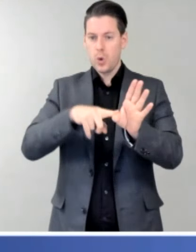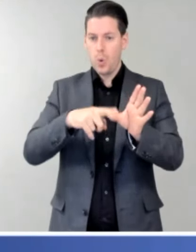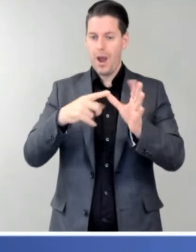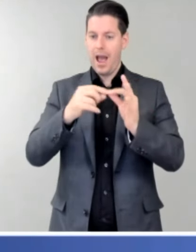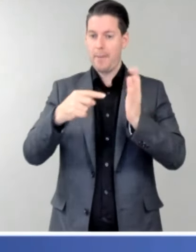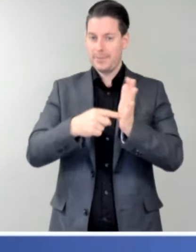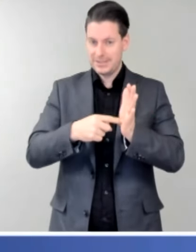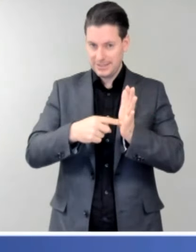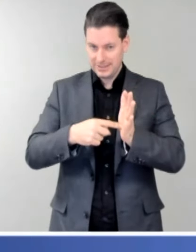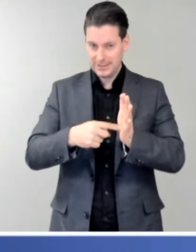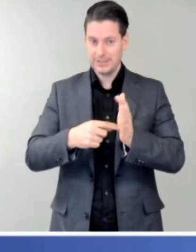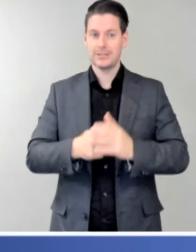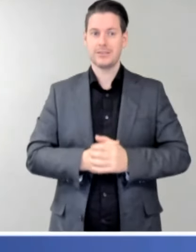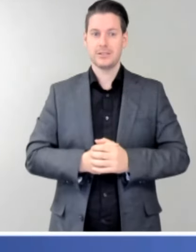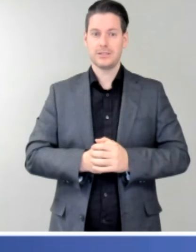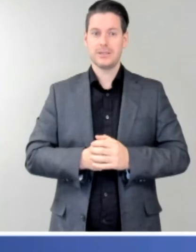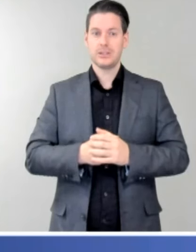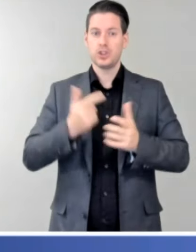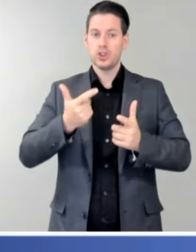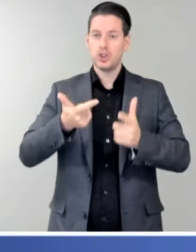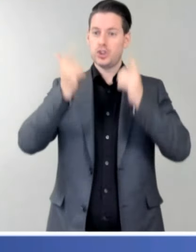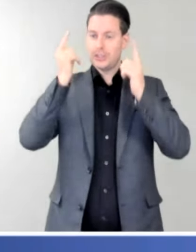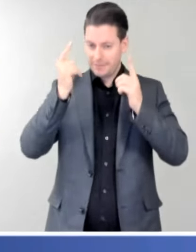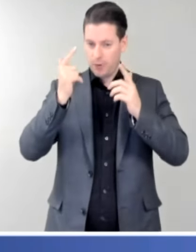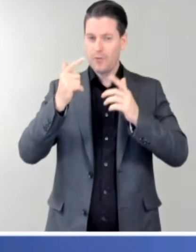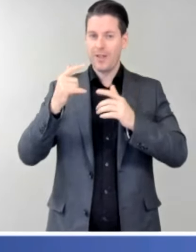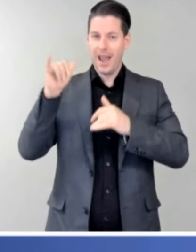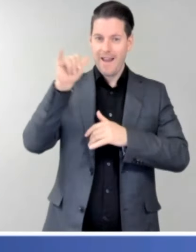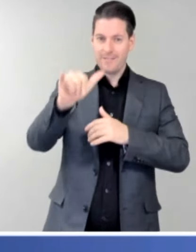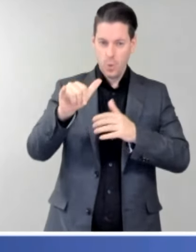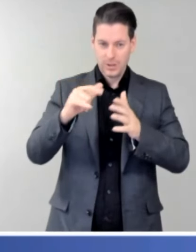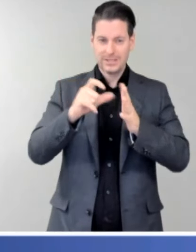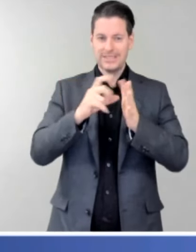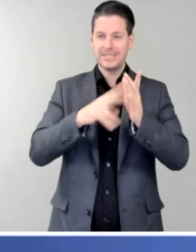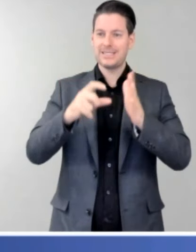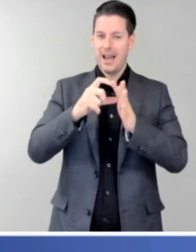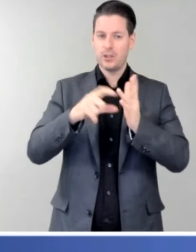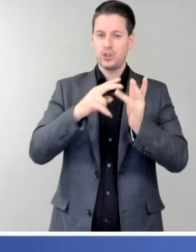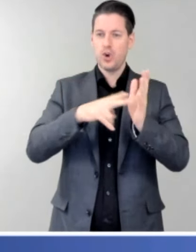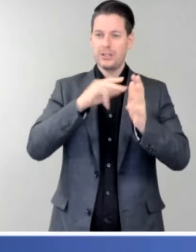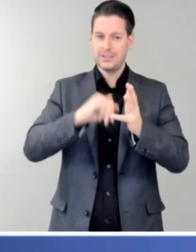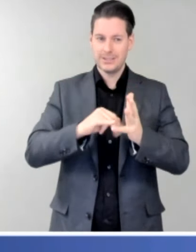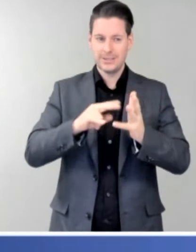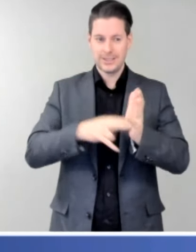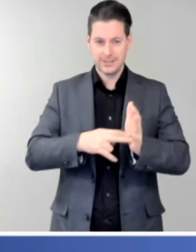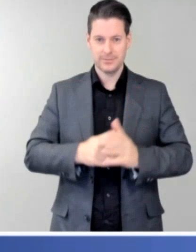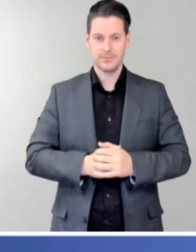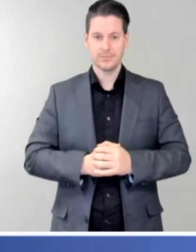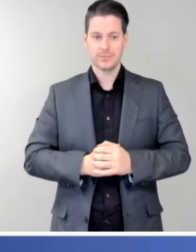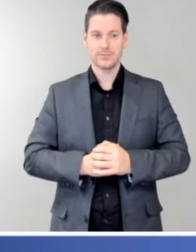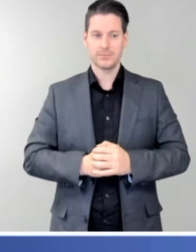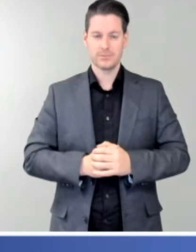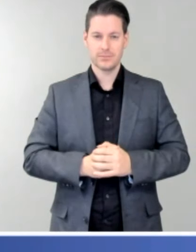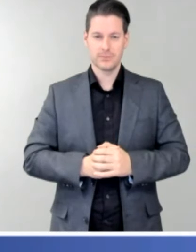Admiral David Johnston, ACRAN. Members and Senators, Secretaries of Departments. We also welcome